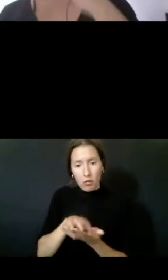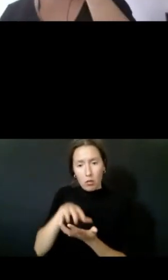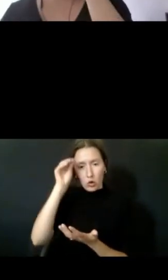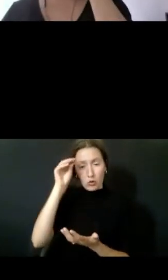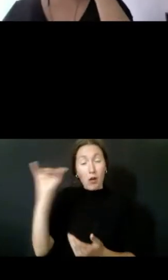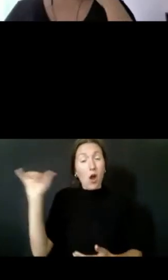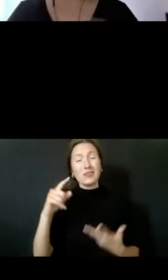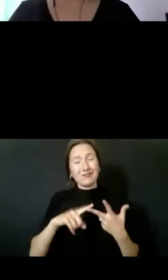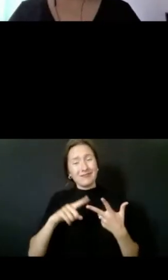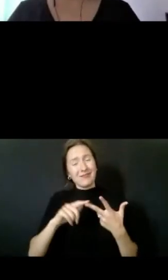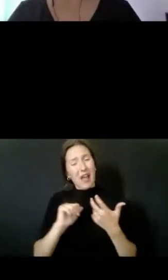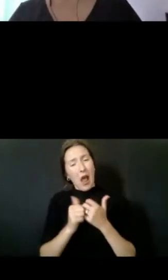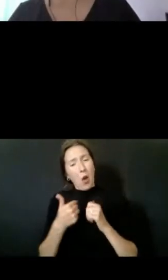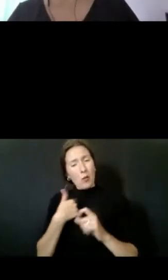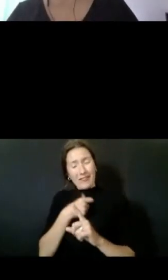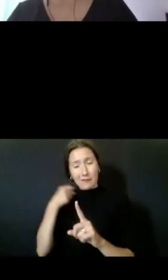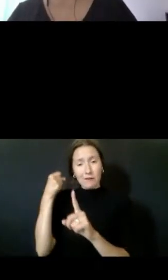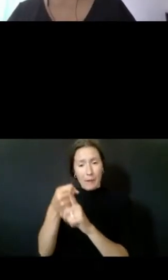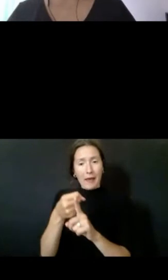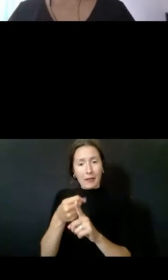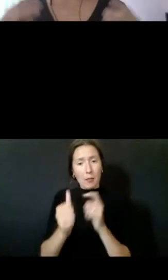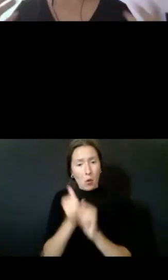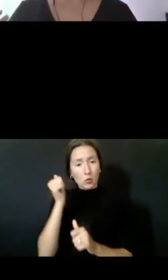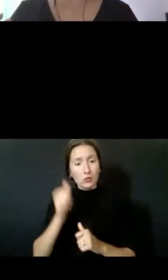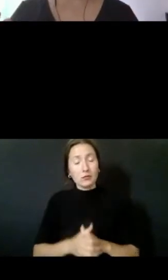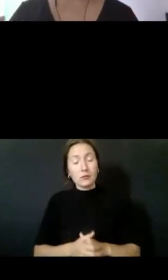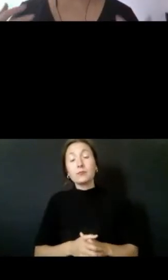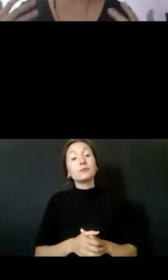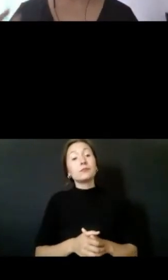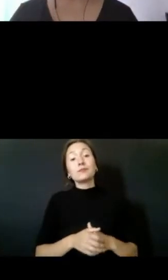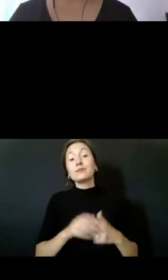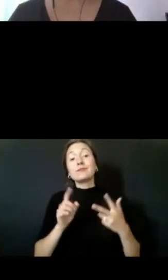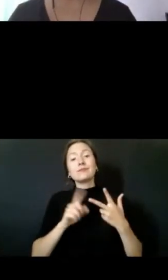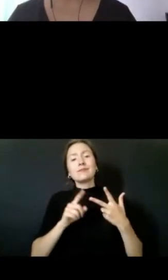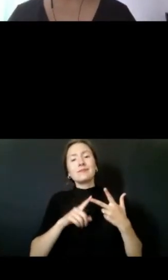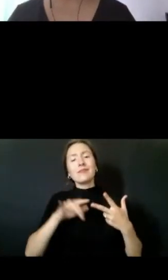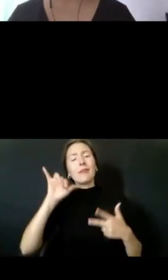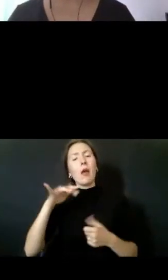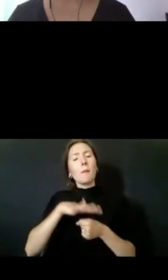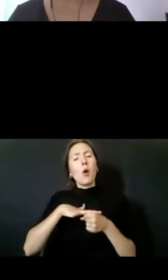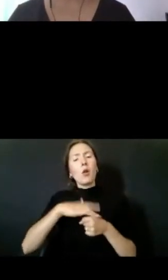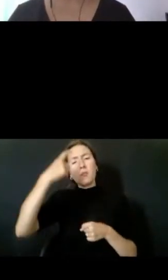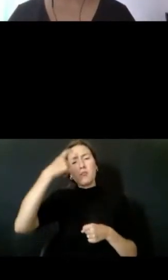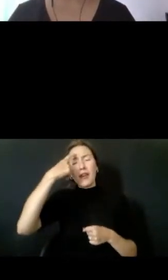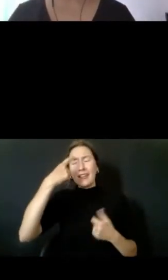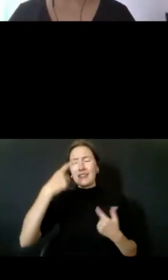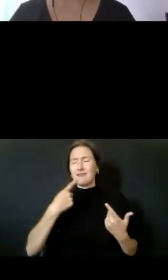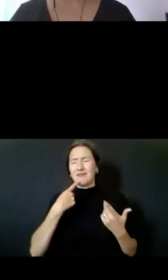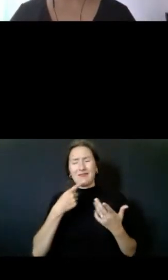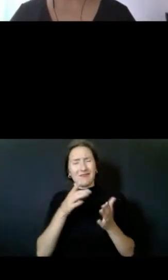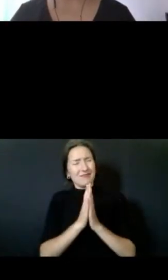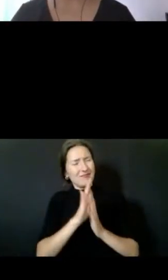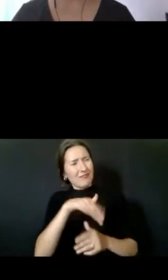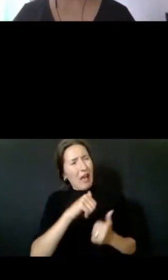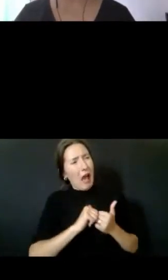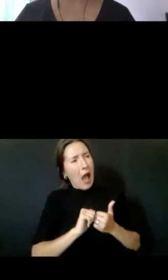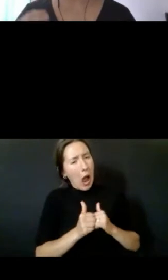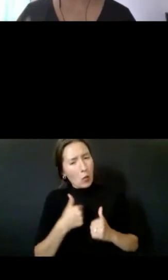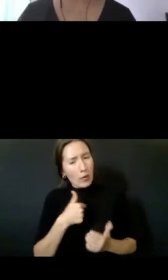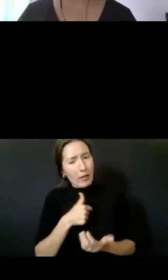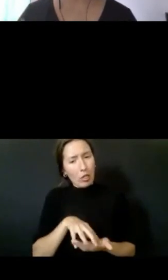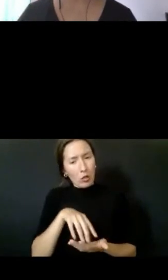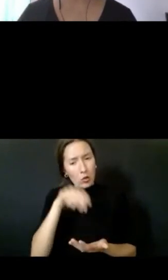of UDL is what we call multiple means of action and expression. And this is how I actually think that we can make the most impact as trainers, and I'll tell